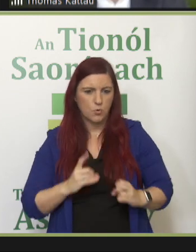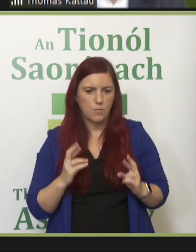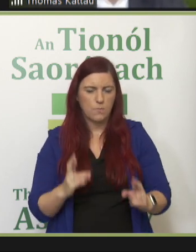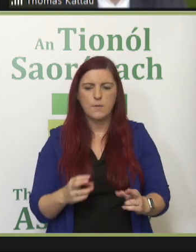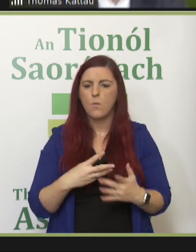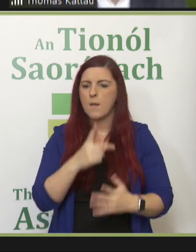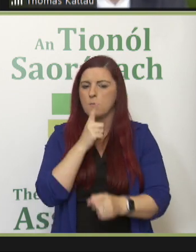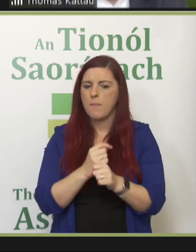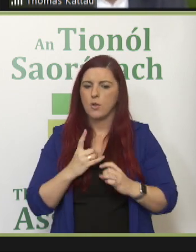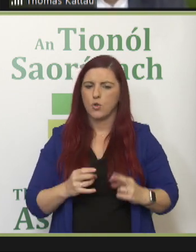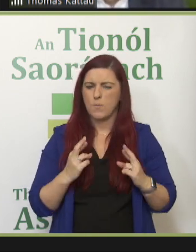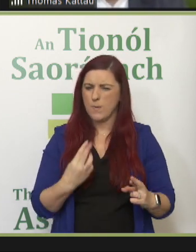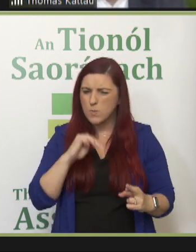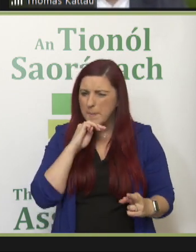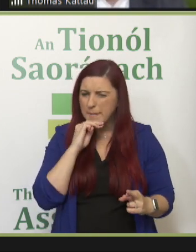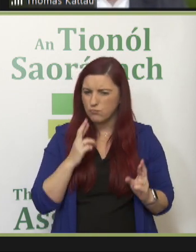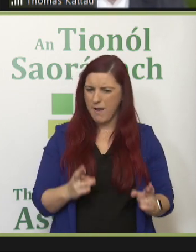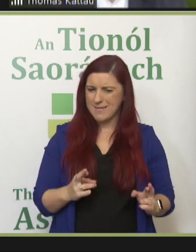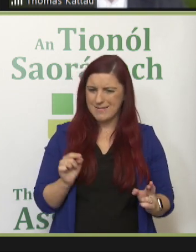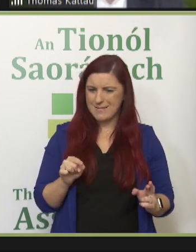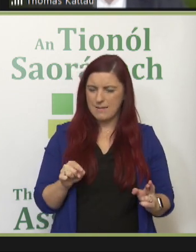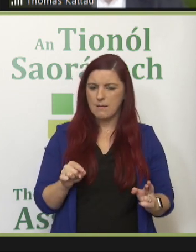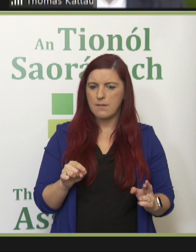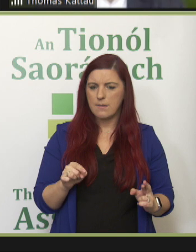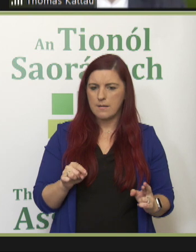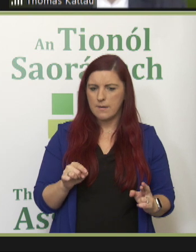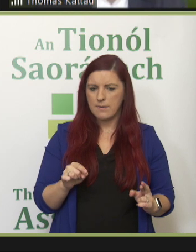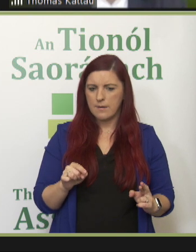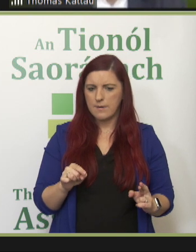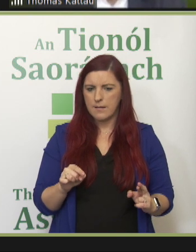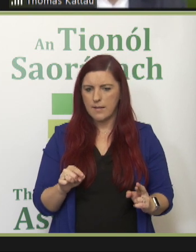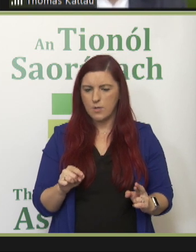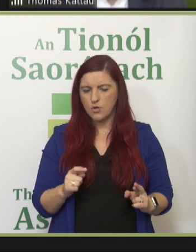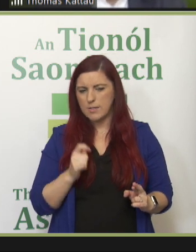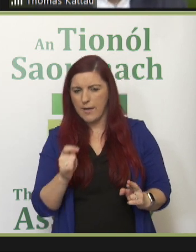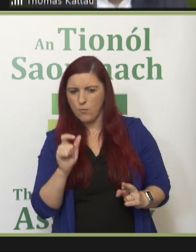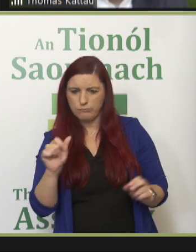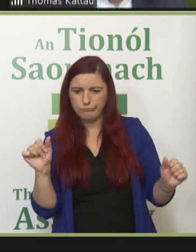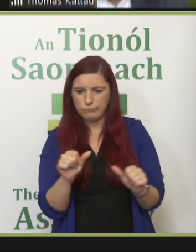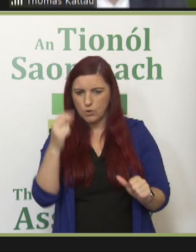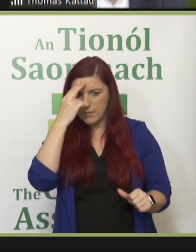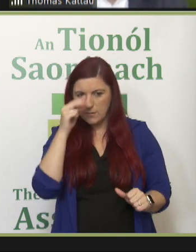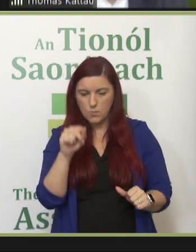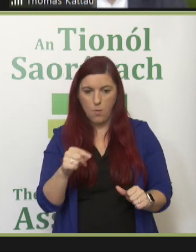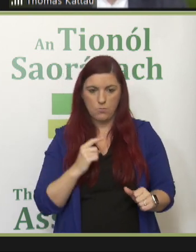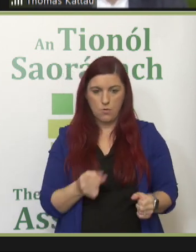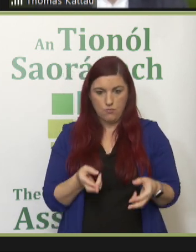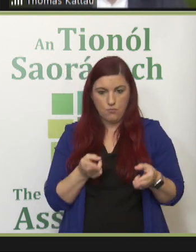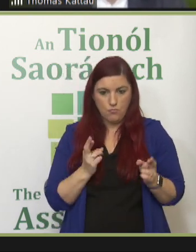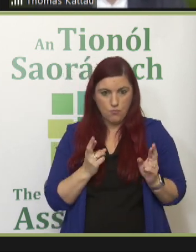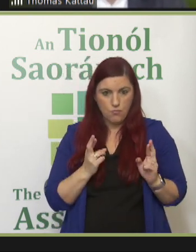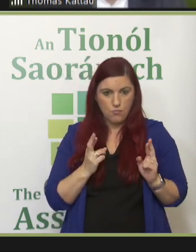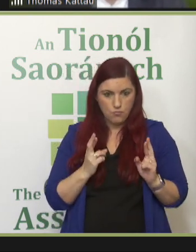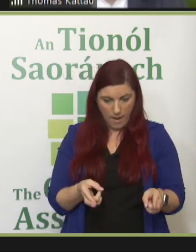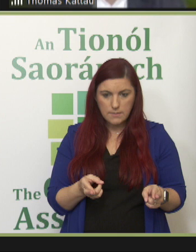about when it comes to rights? There's a lot of talk about human rights, different understandings. Well, rights are